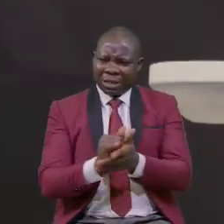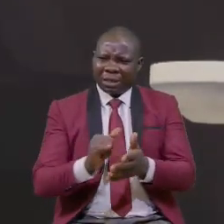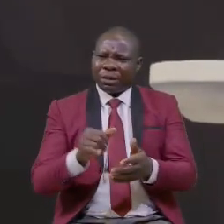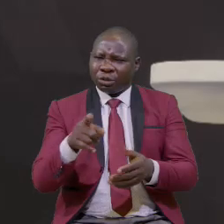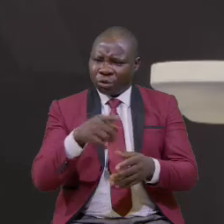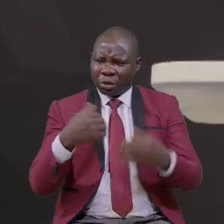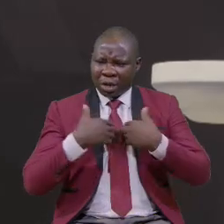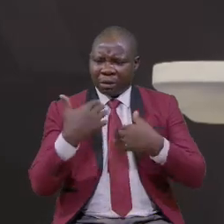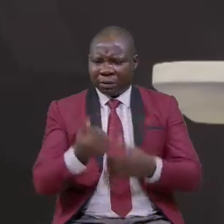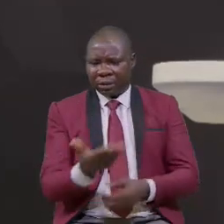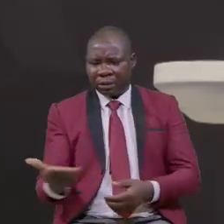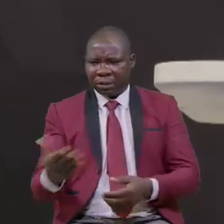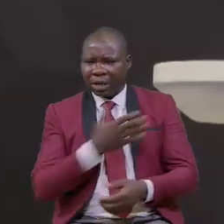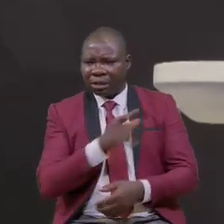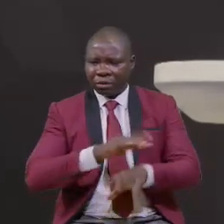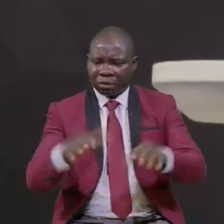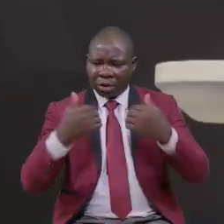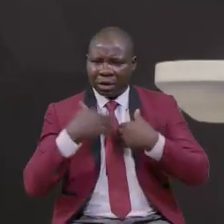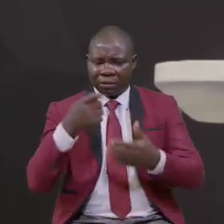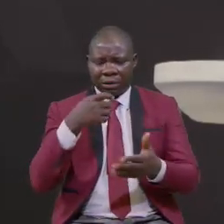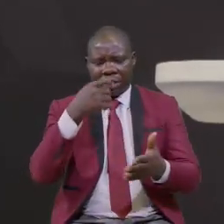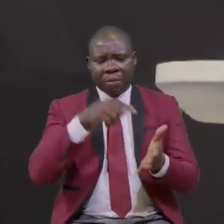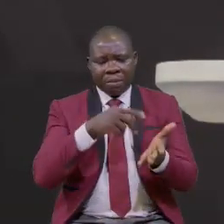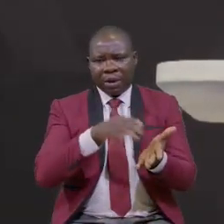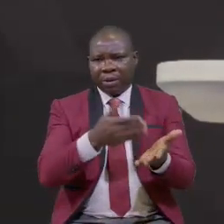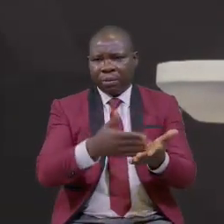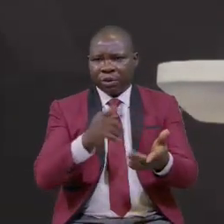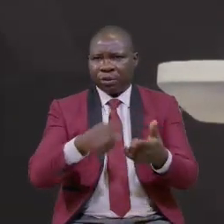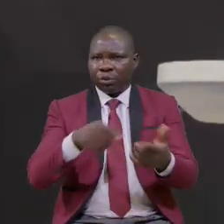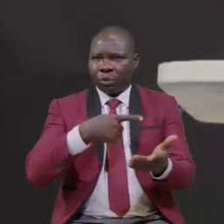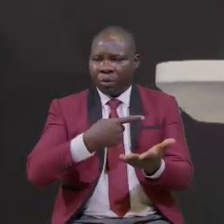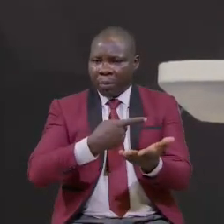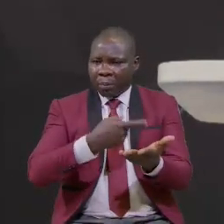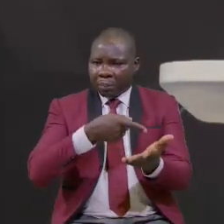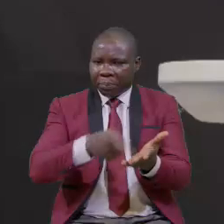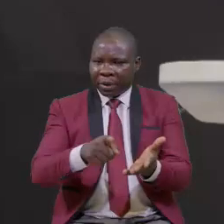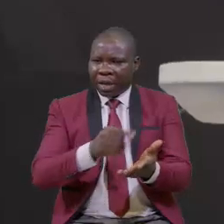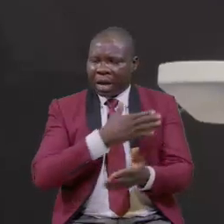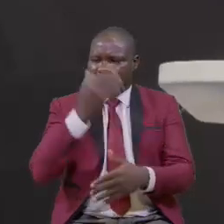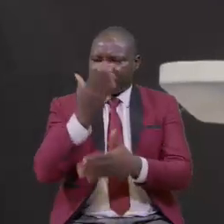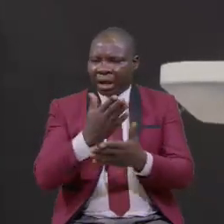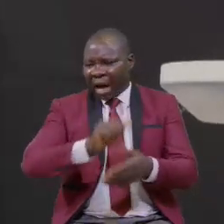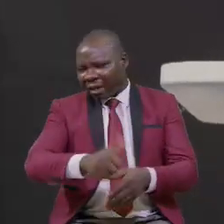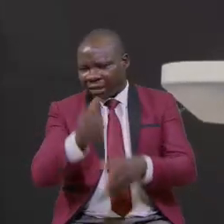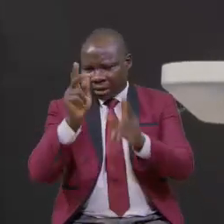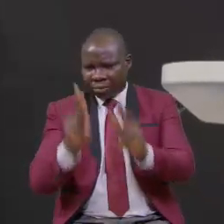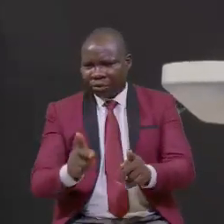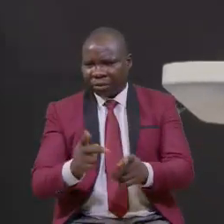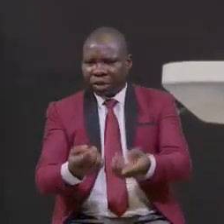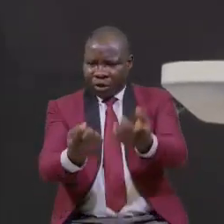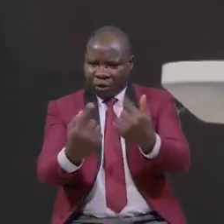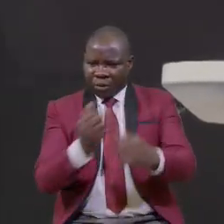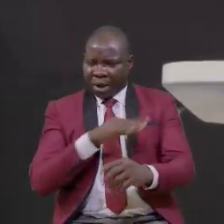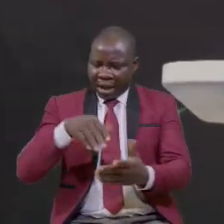It's too high for you. And somebody else goes to pay for that thing at his expense.